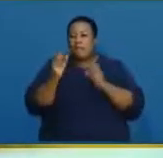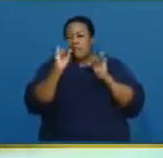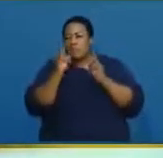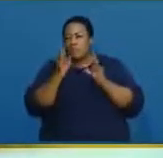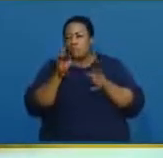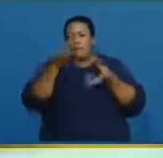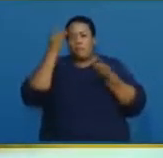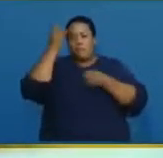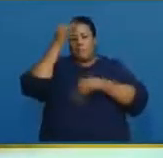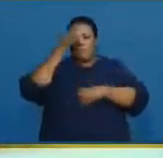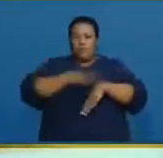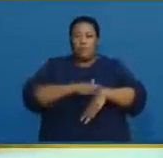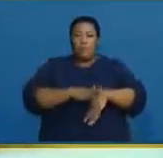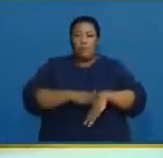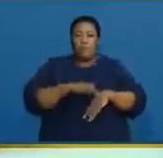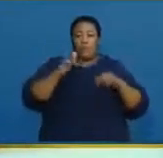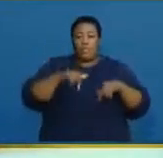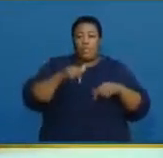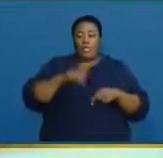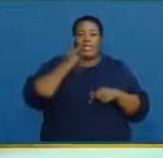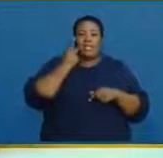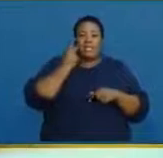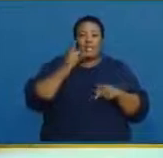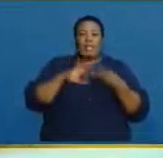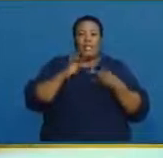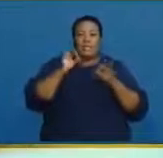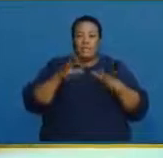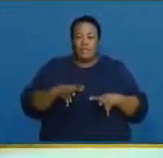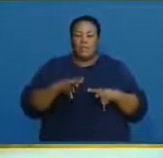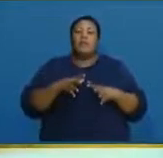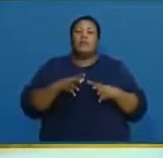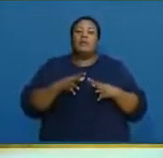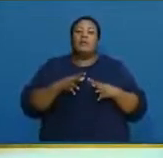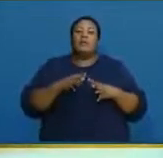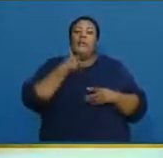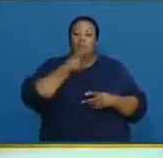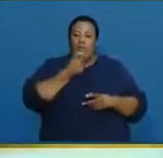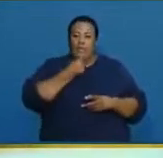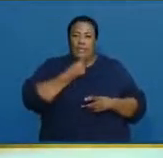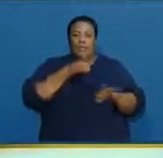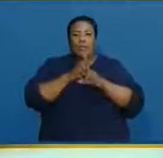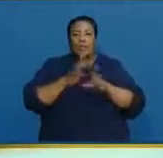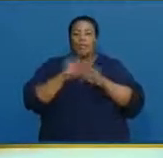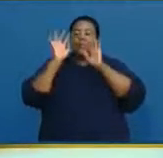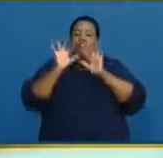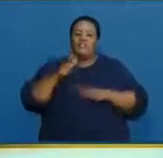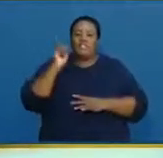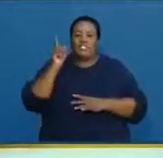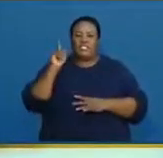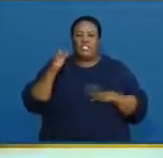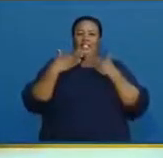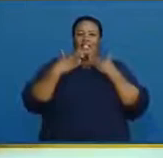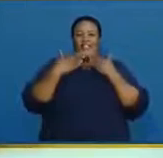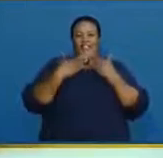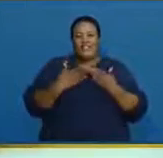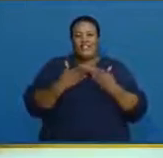those details. Today with me are Keta and Nicolene, our sign language interpreters, as well as our awesome teacher. Thank you